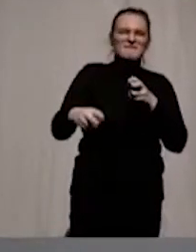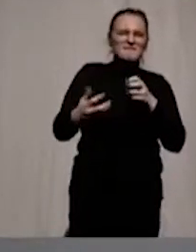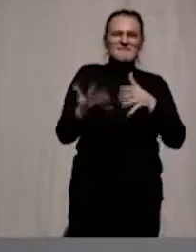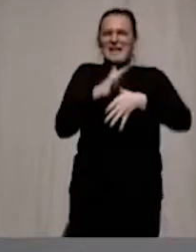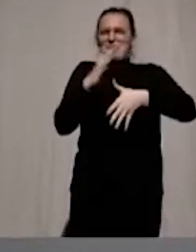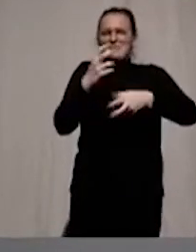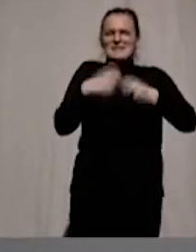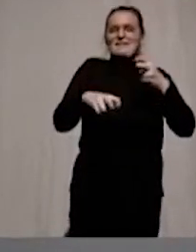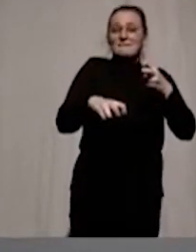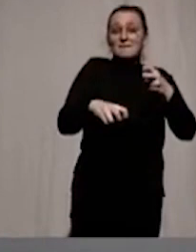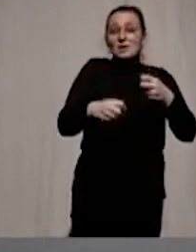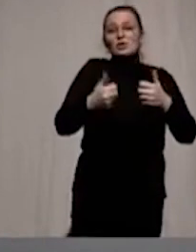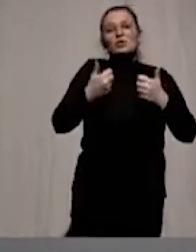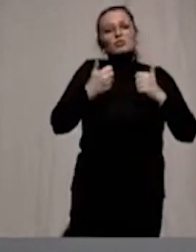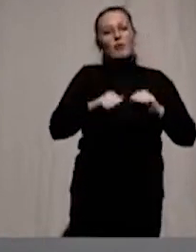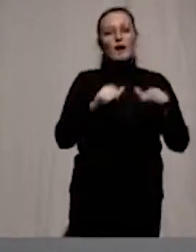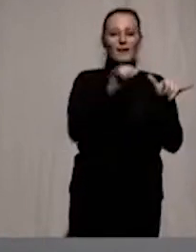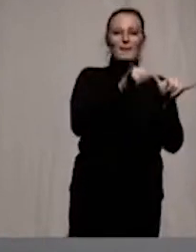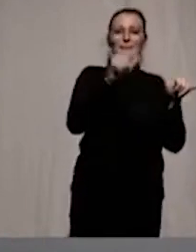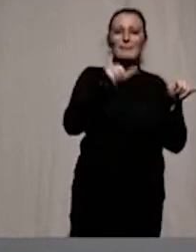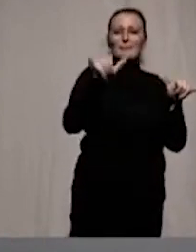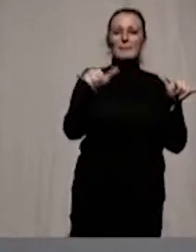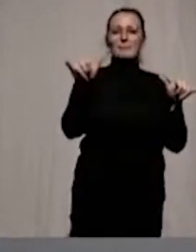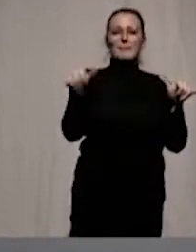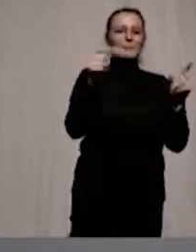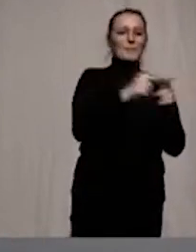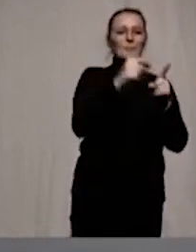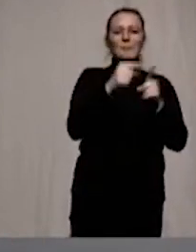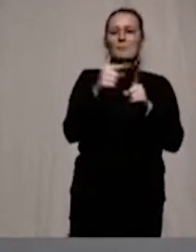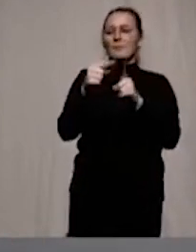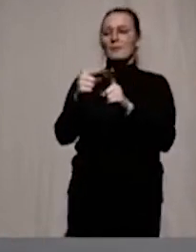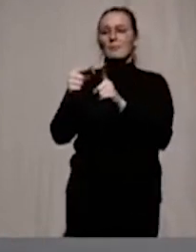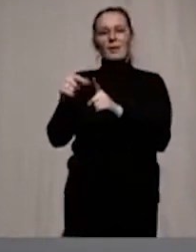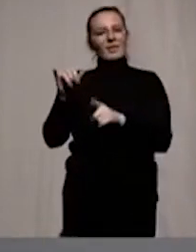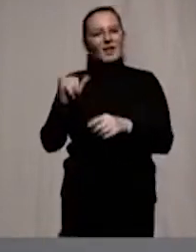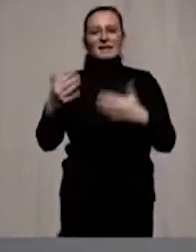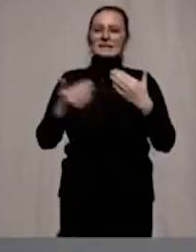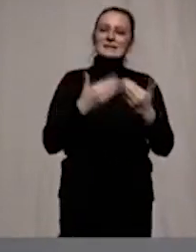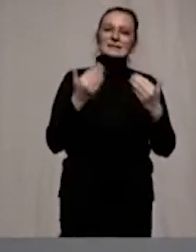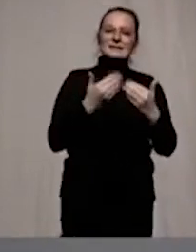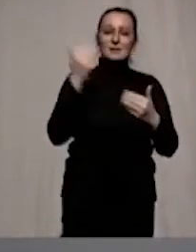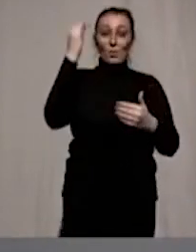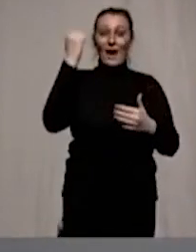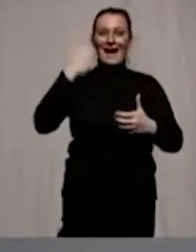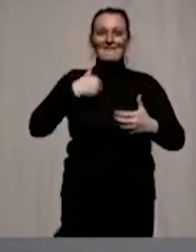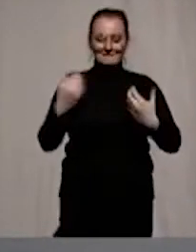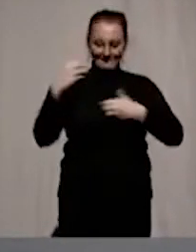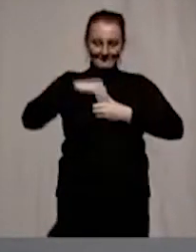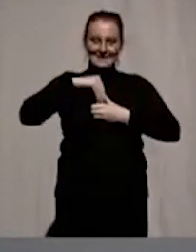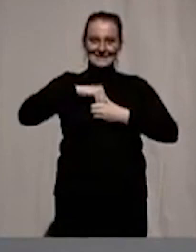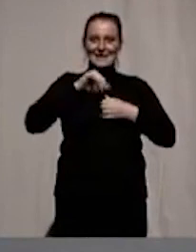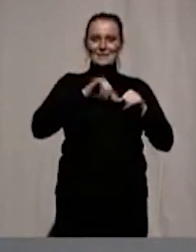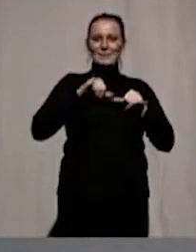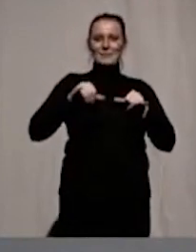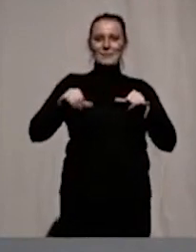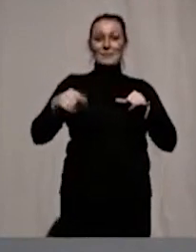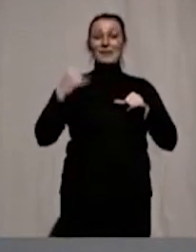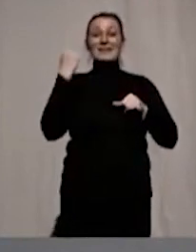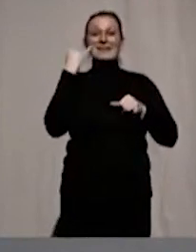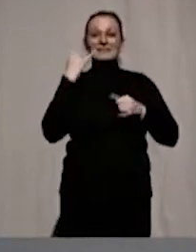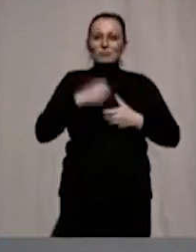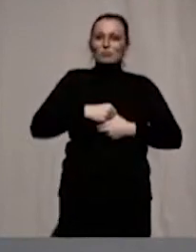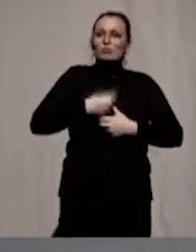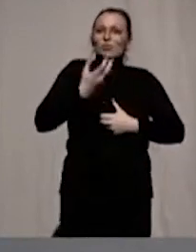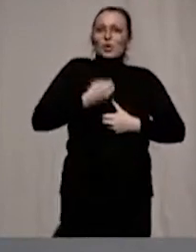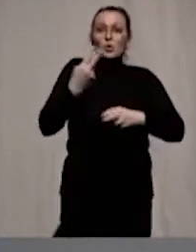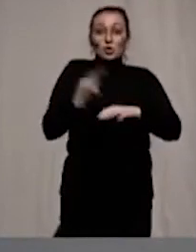you, and give it a beat, and you'll find everything's so much easier because we have that internal rhythm. And when you channel that internal rhythm, everything comes. It's the same way as like